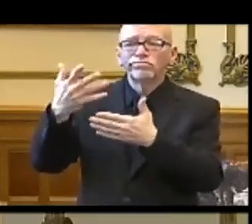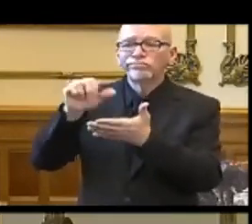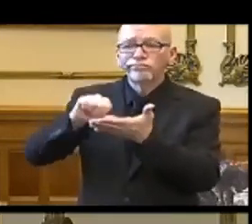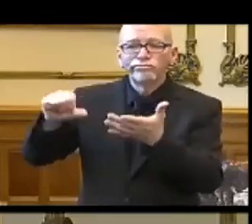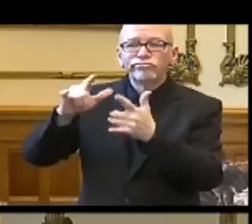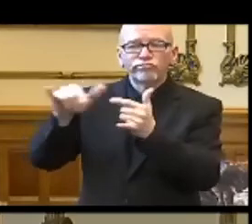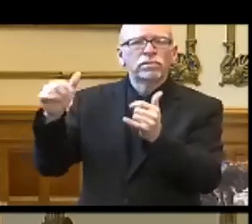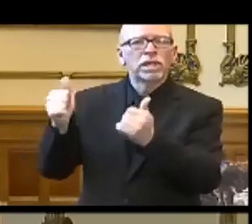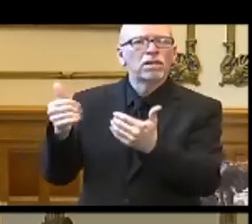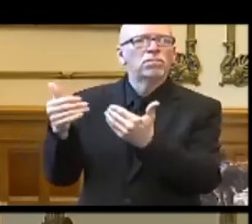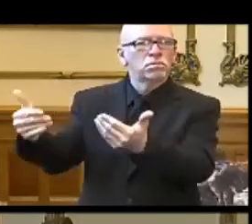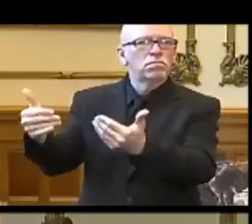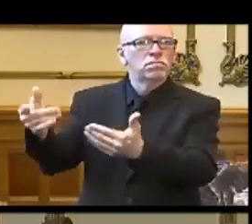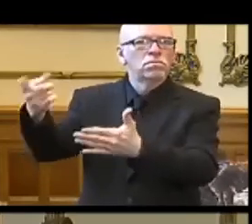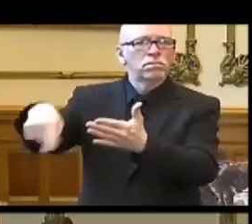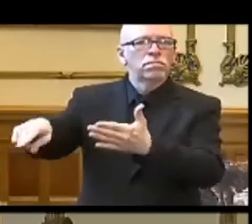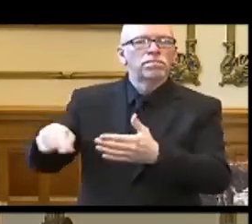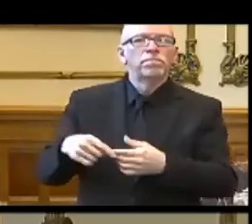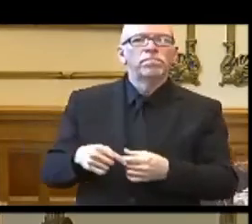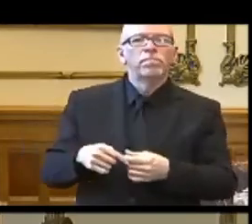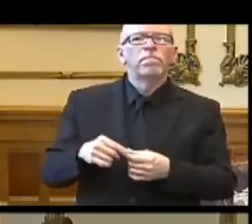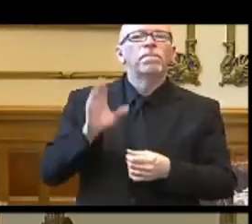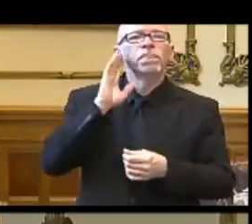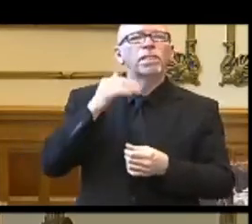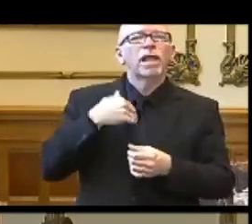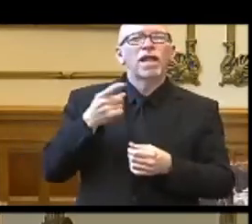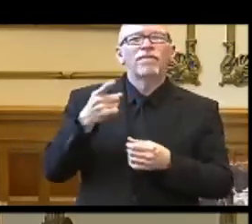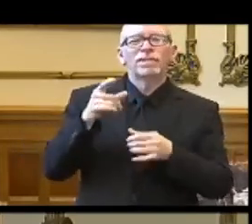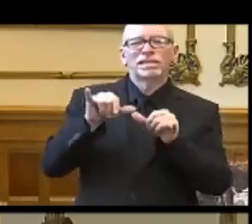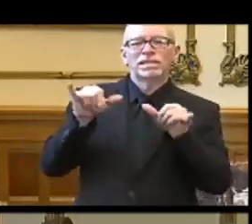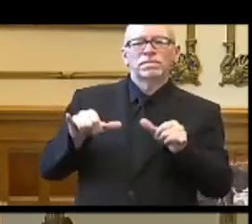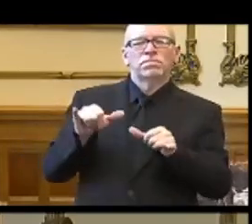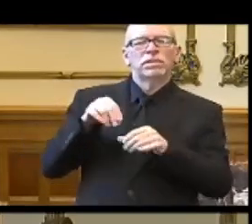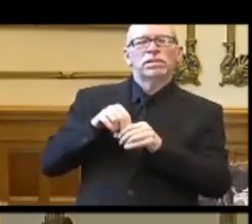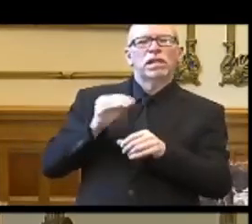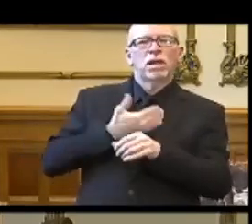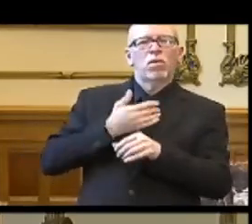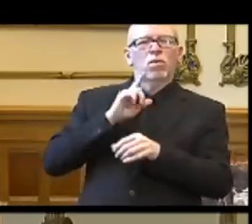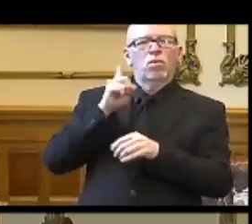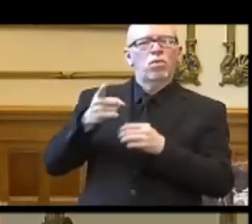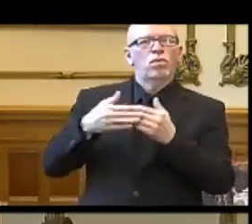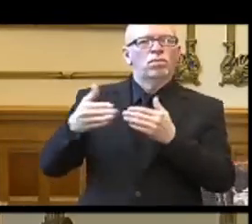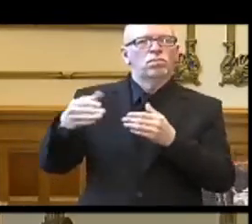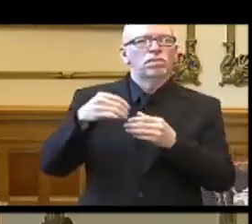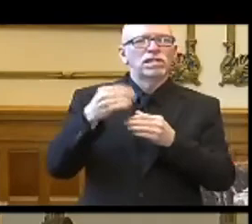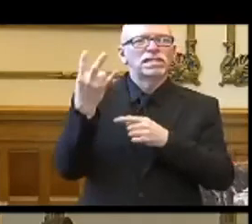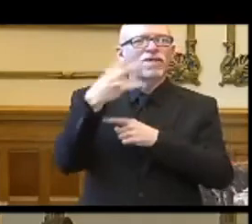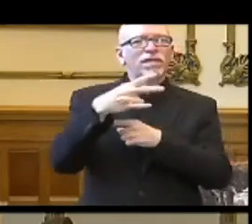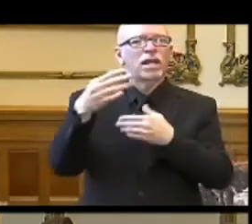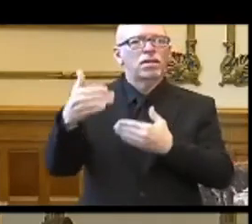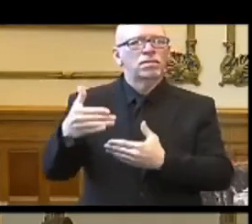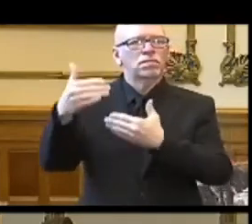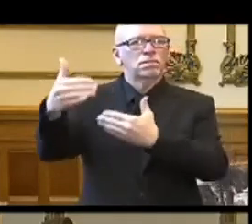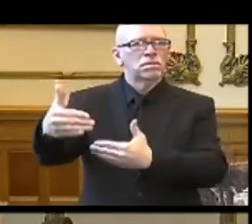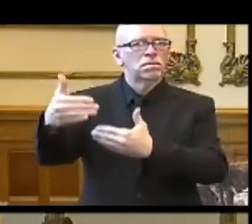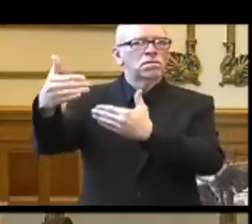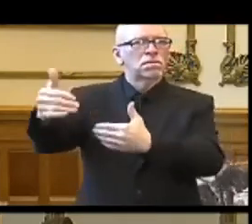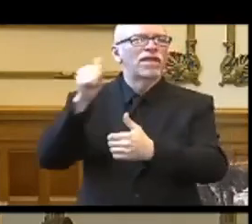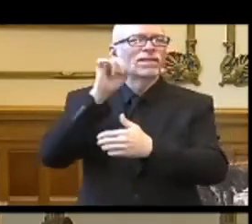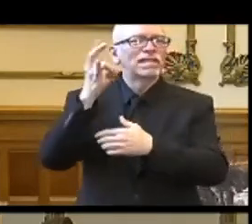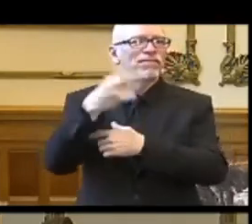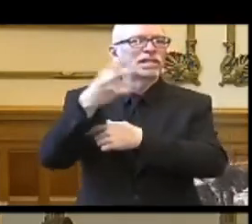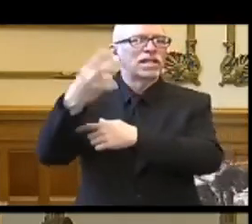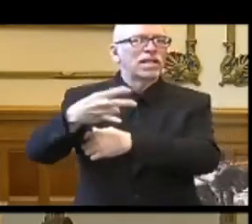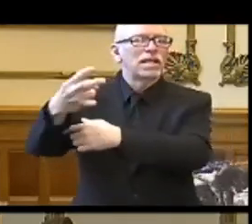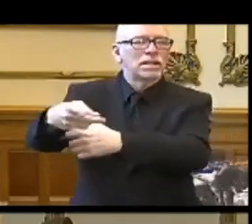could resume. And then there will be a mechanism in the executive order going forward in 7-day increments thereafter as to whether